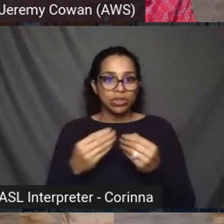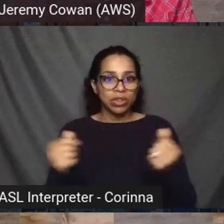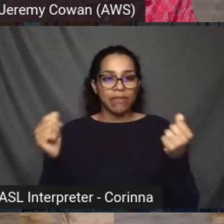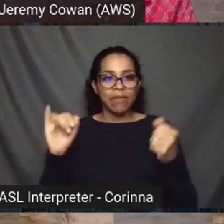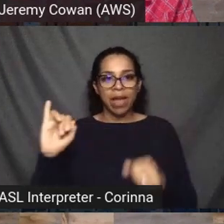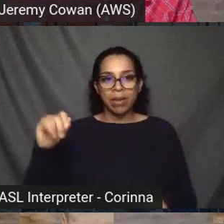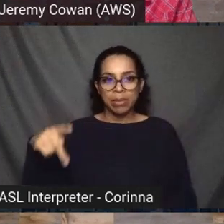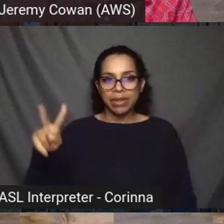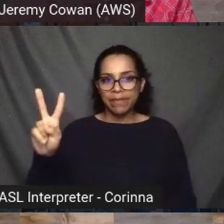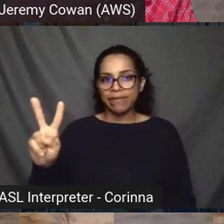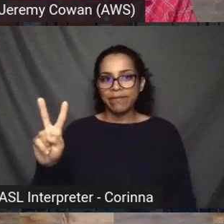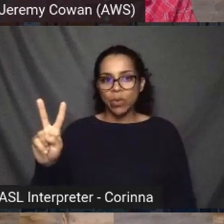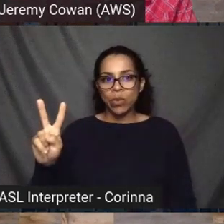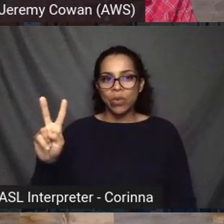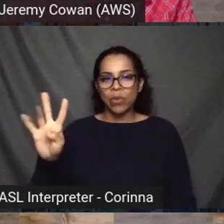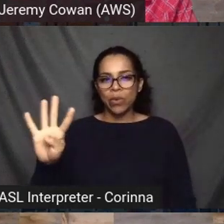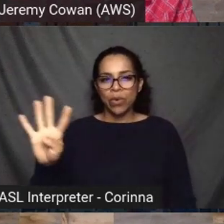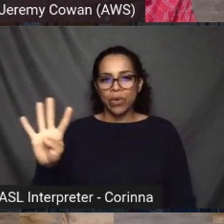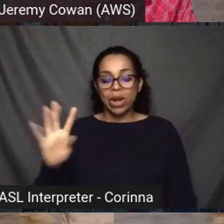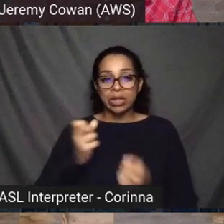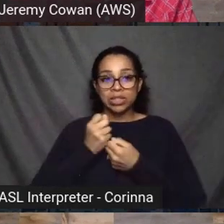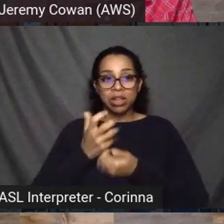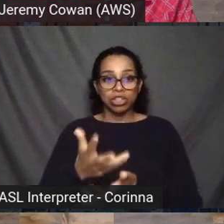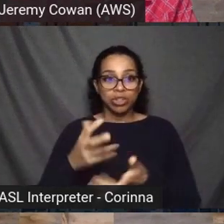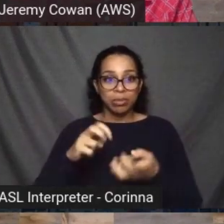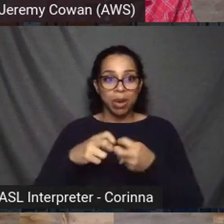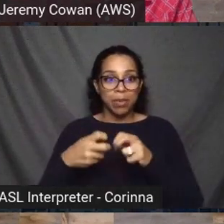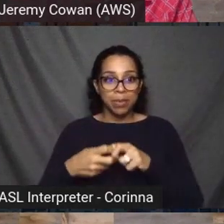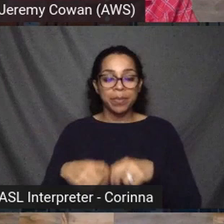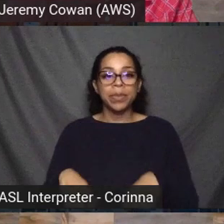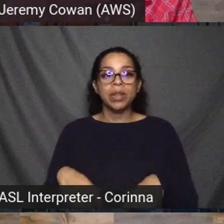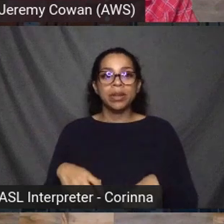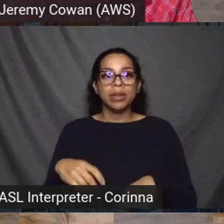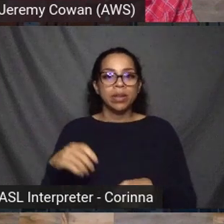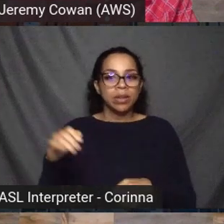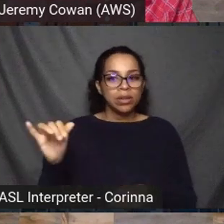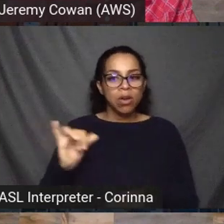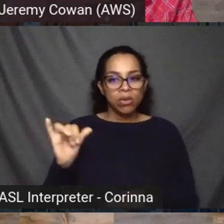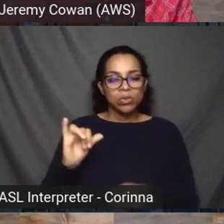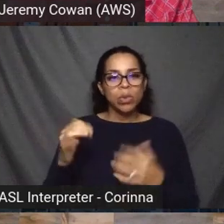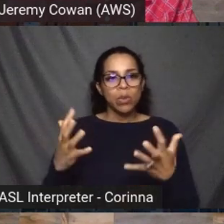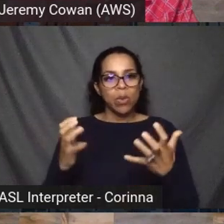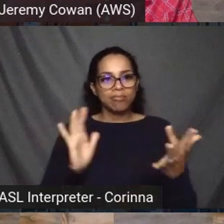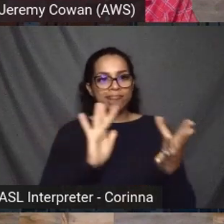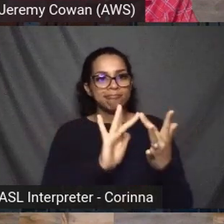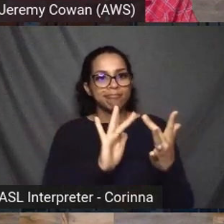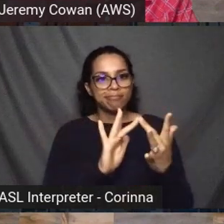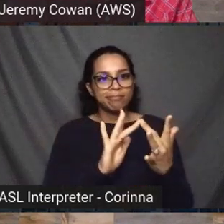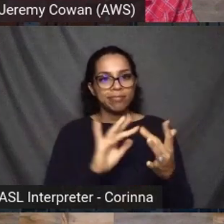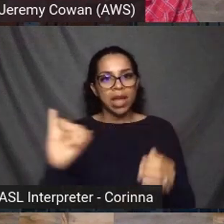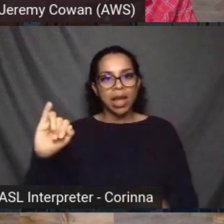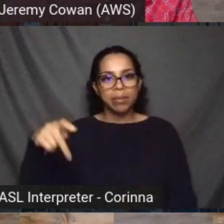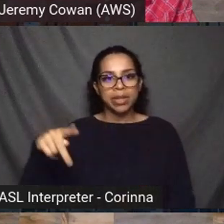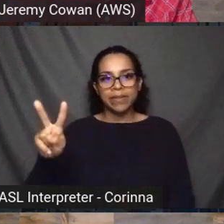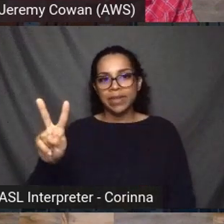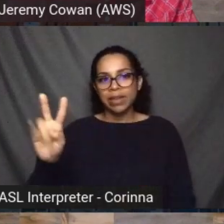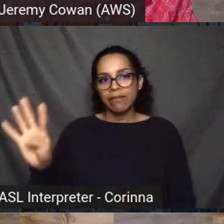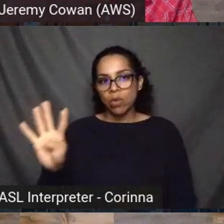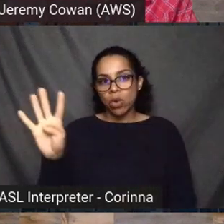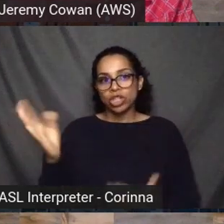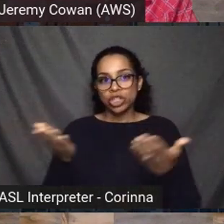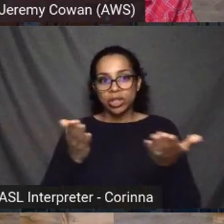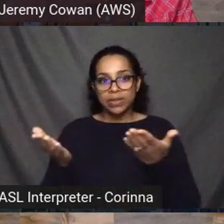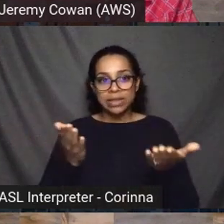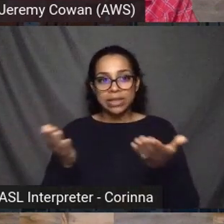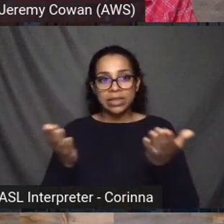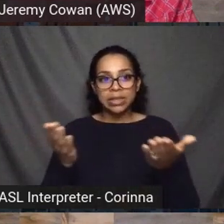exhaustion problem and also enable customers to talk to these traditional IPv4 services, and whether it be on-prem